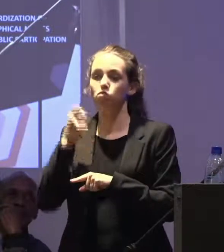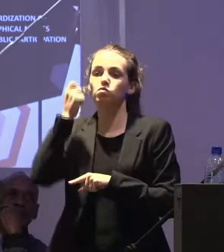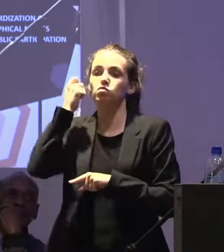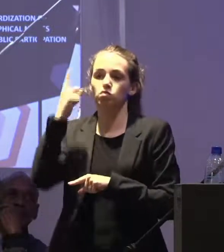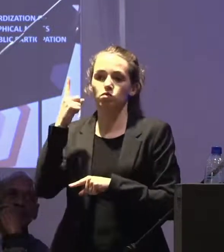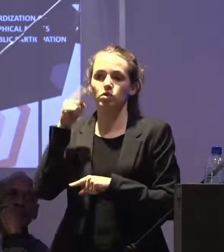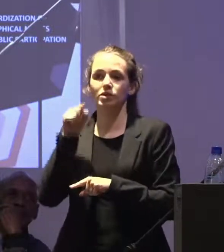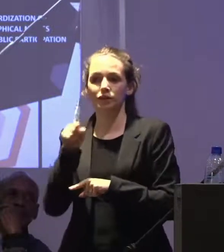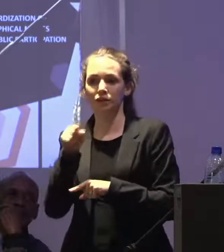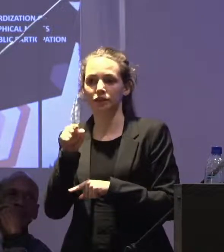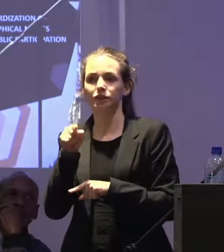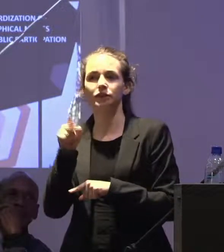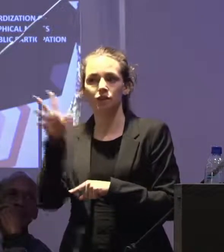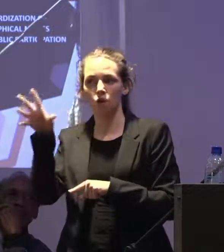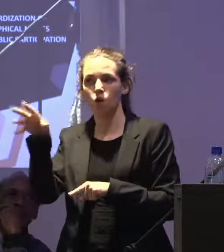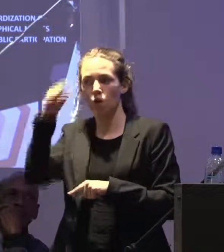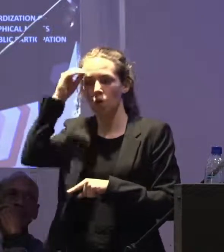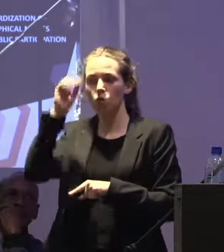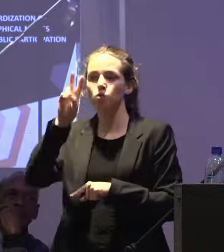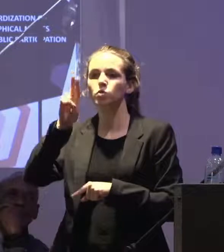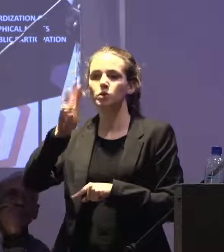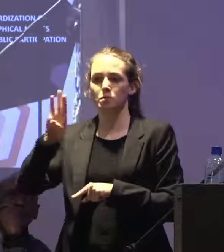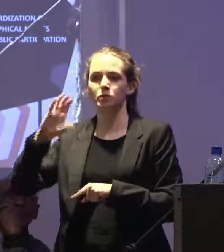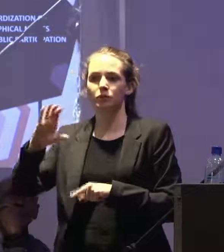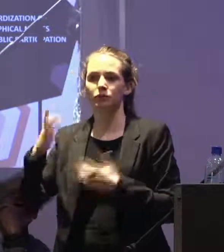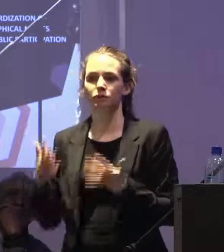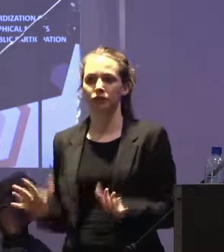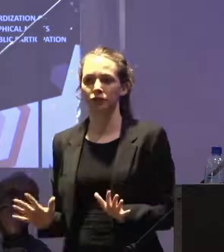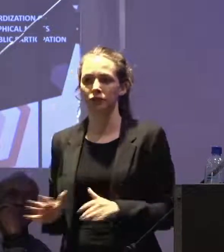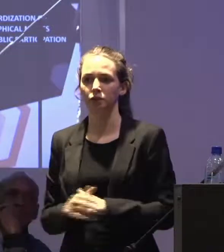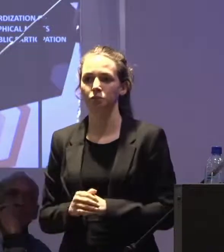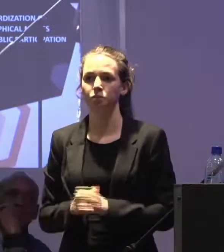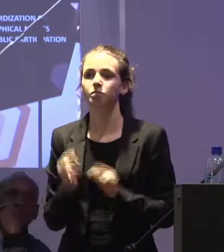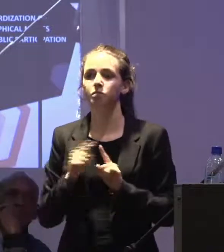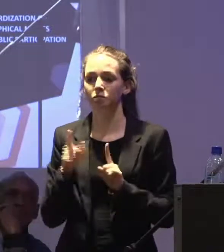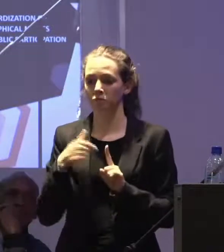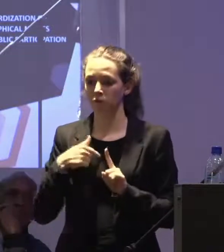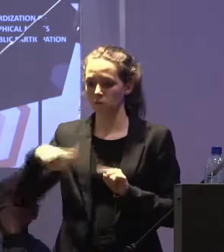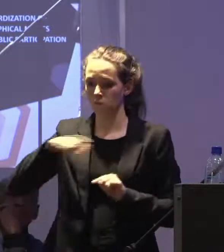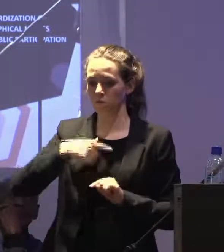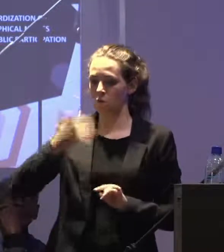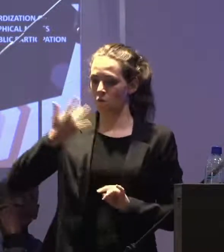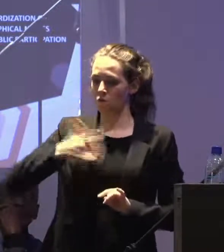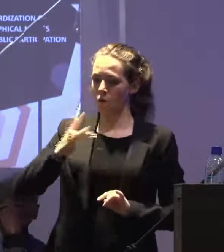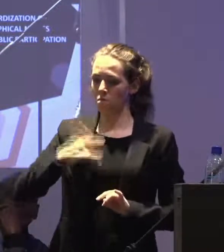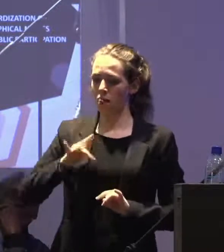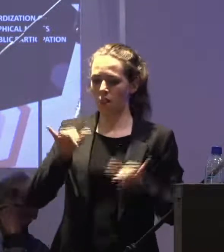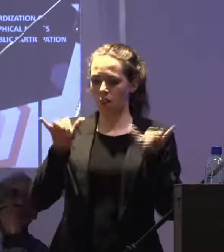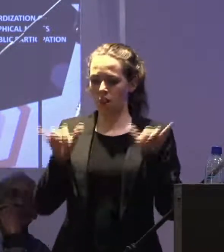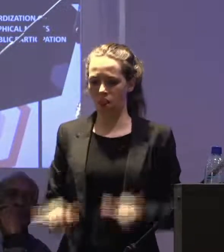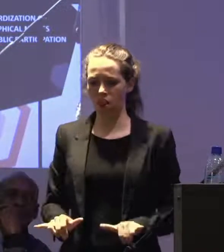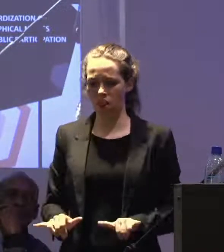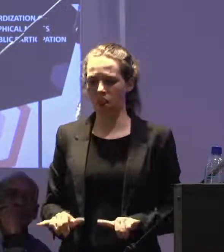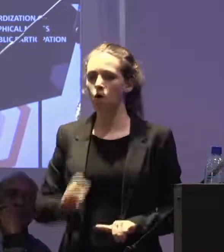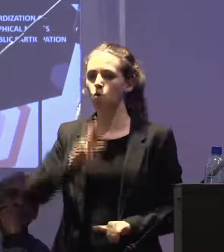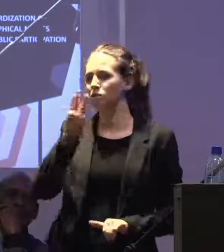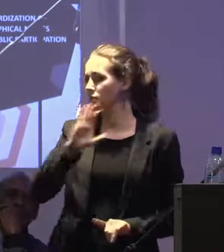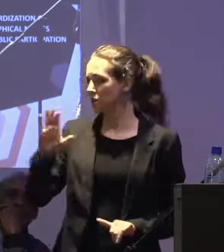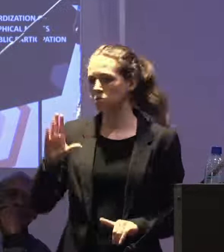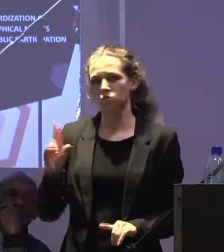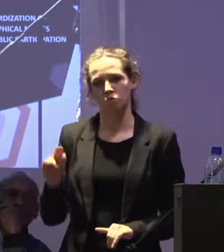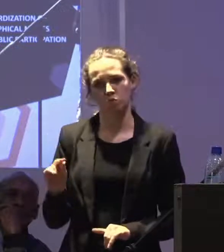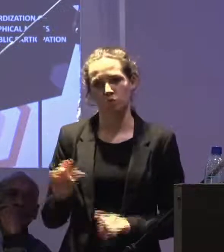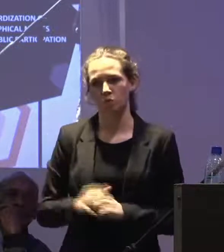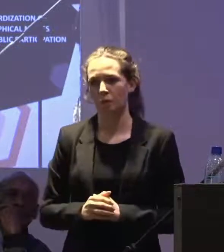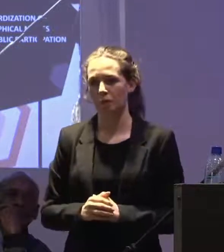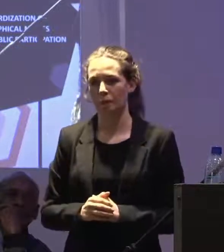that institution. But we are not formal residents of the Western Cape. What